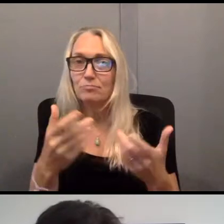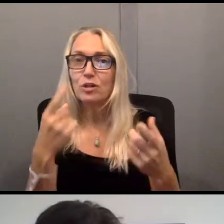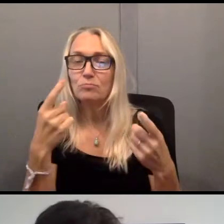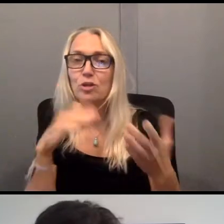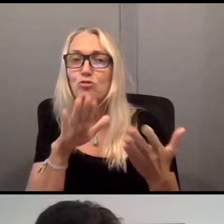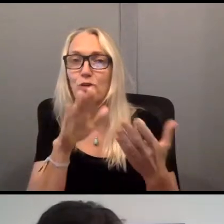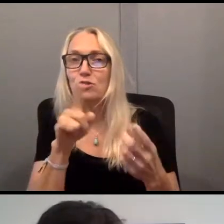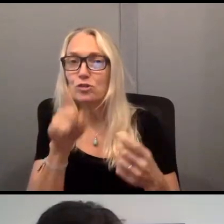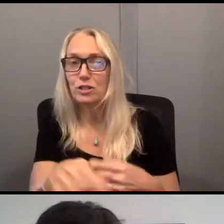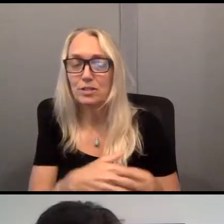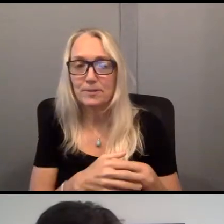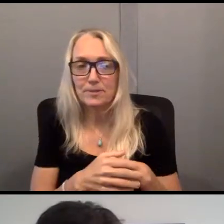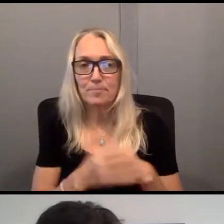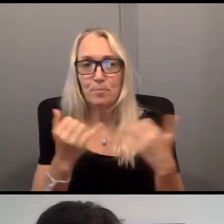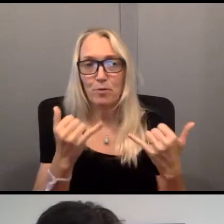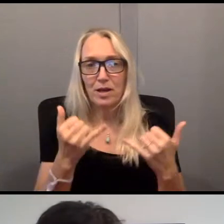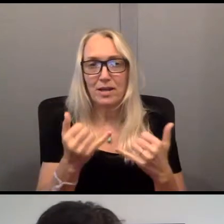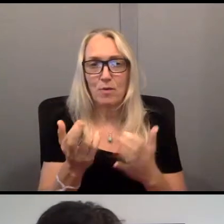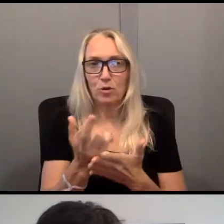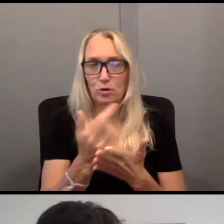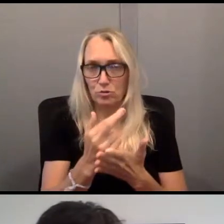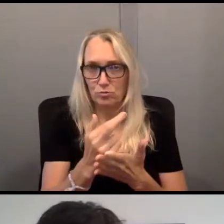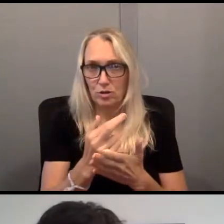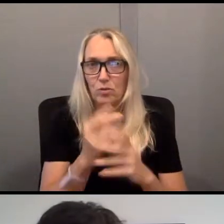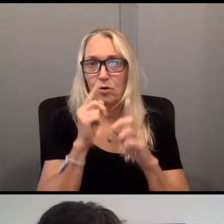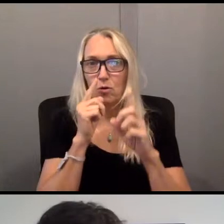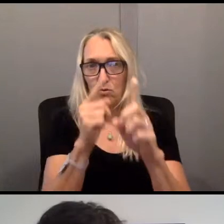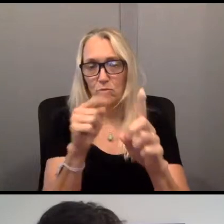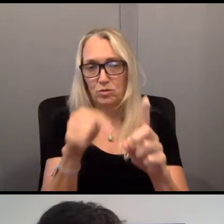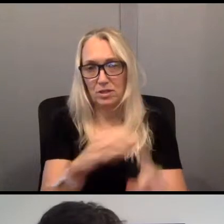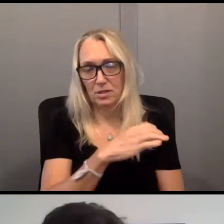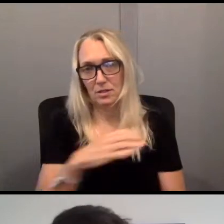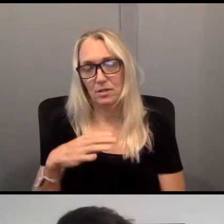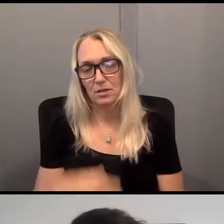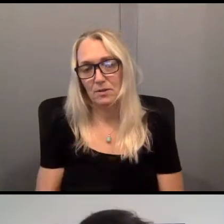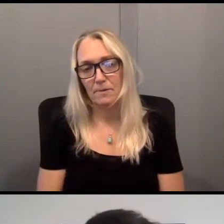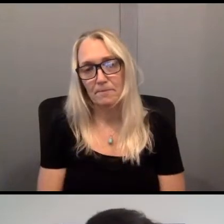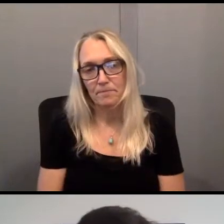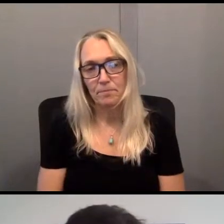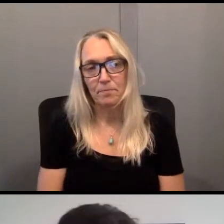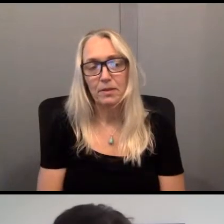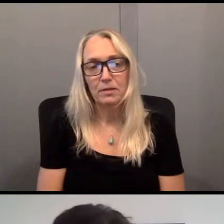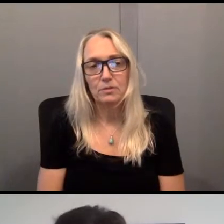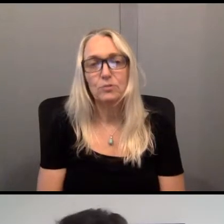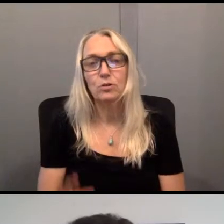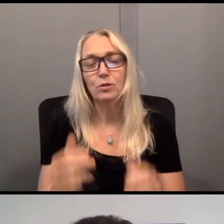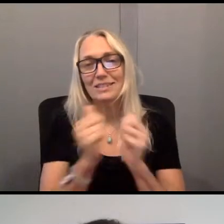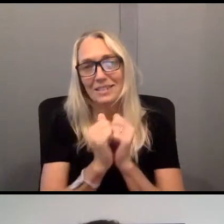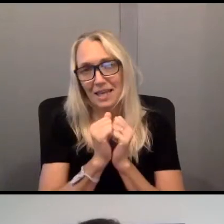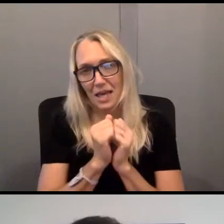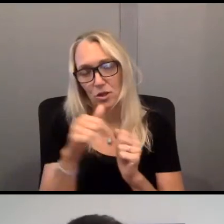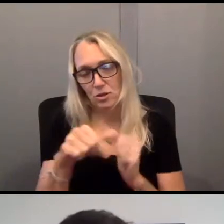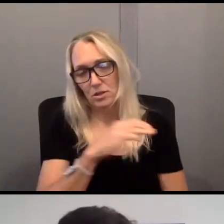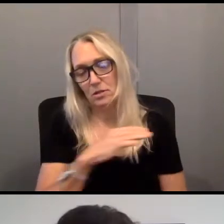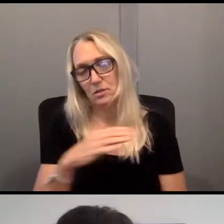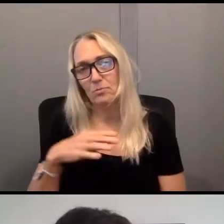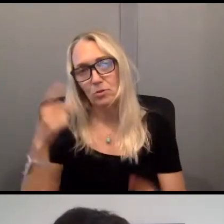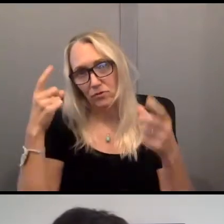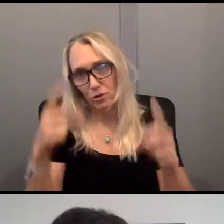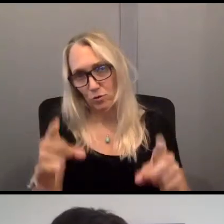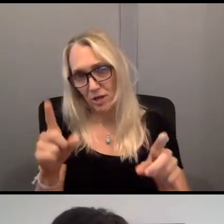At this time, I would like to review the purpose and values of the commission. Together as a commission, we have agreed on the